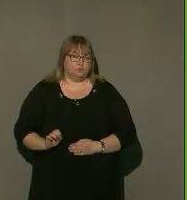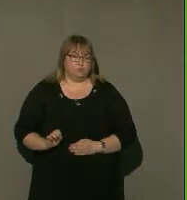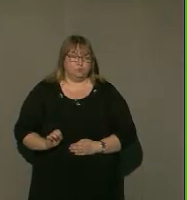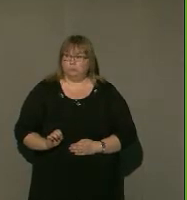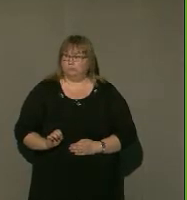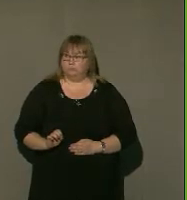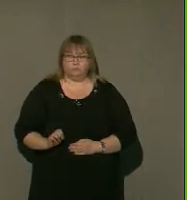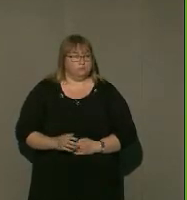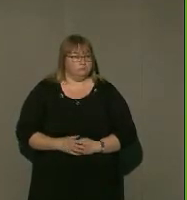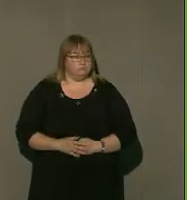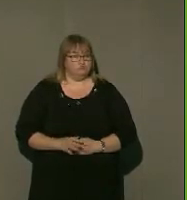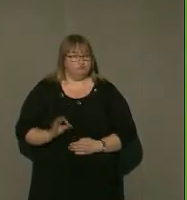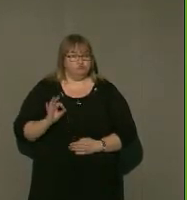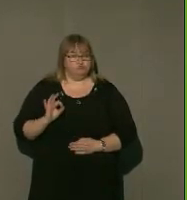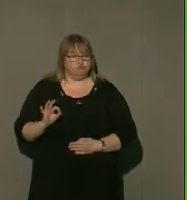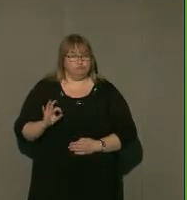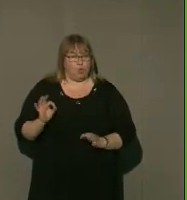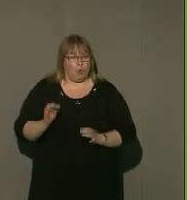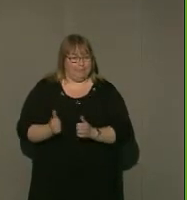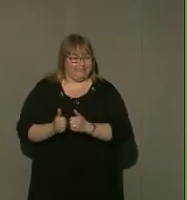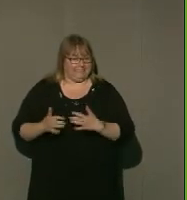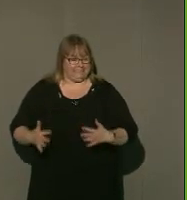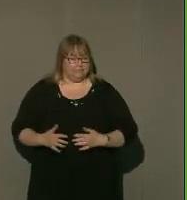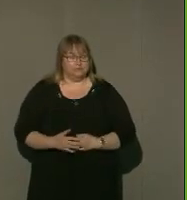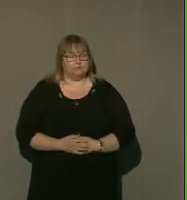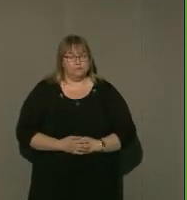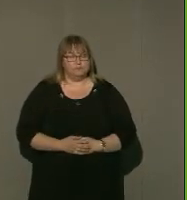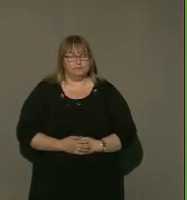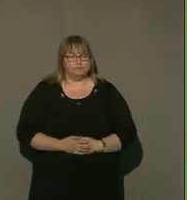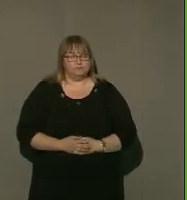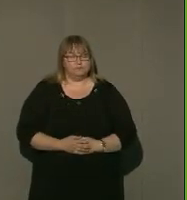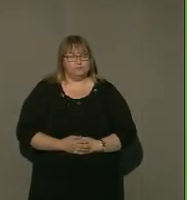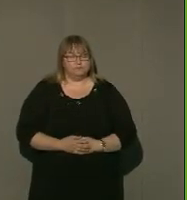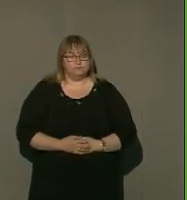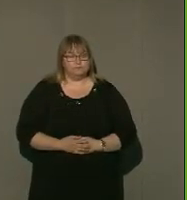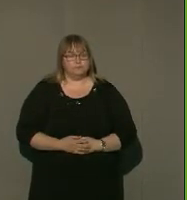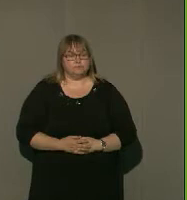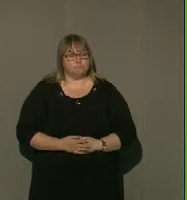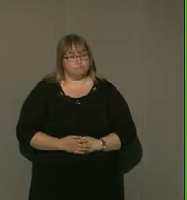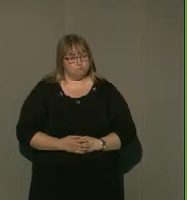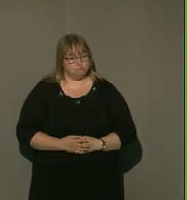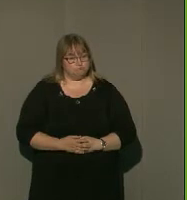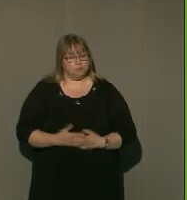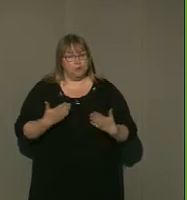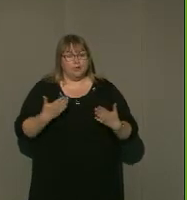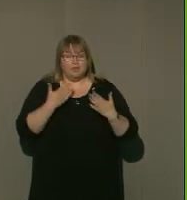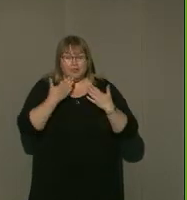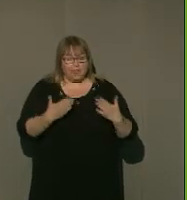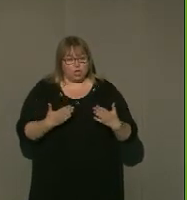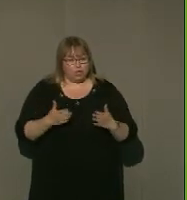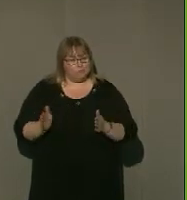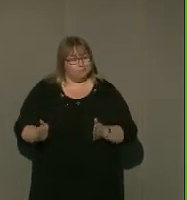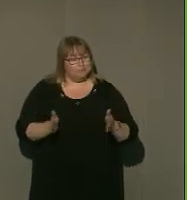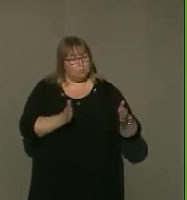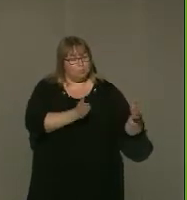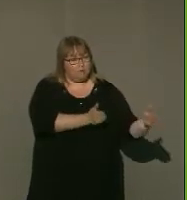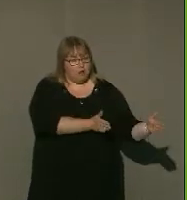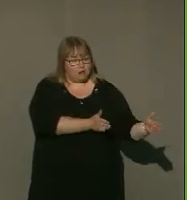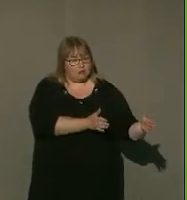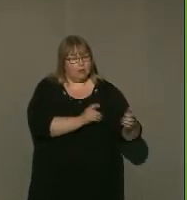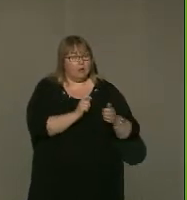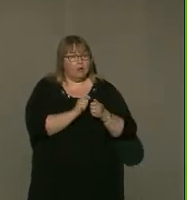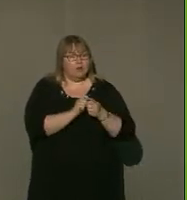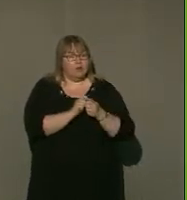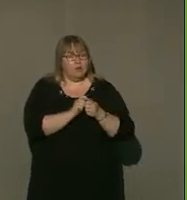NEMCON. Excellent. Nobody voted against. Okay. So thank you. So we now move on to